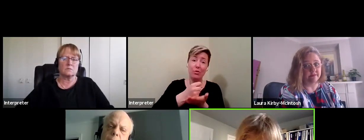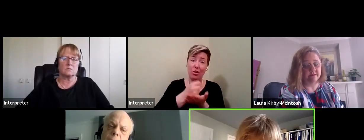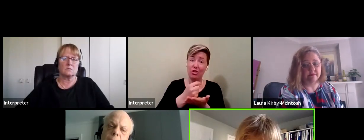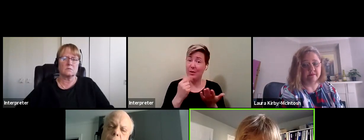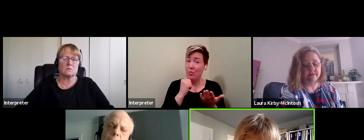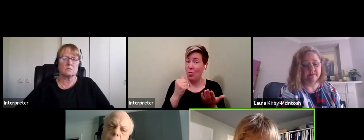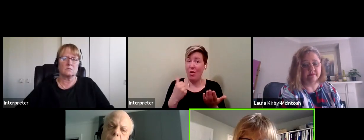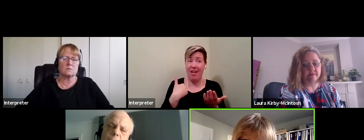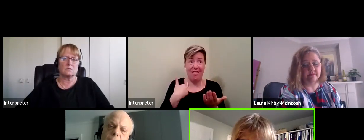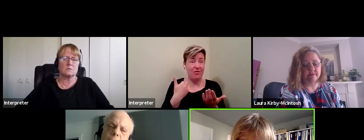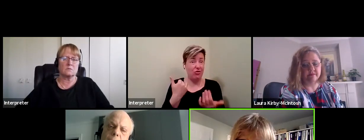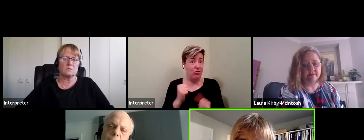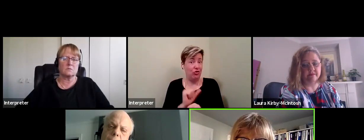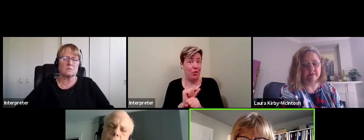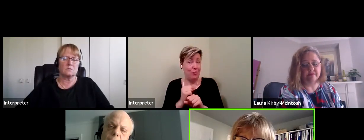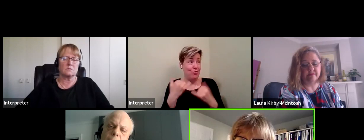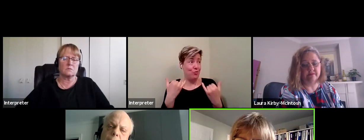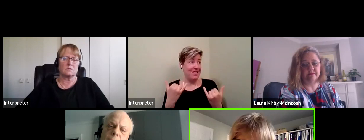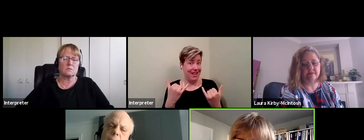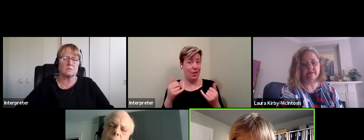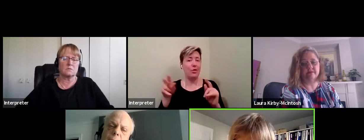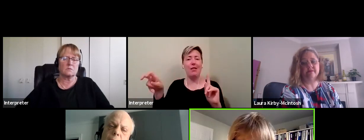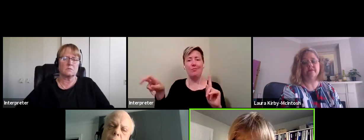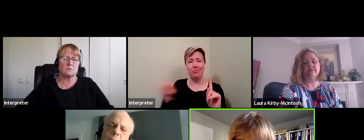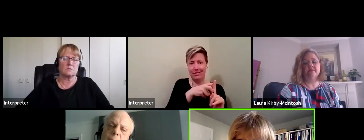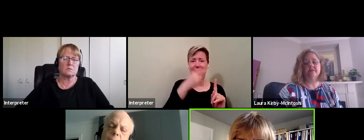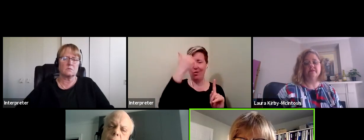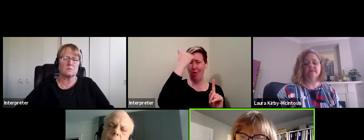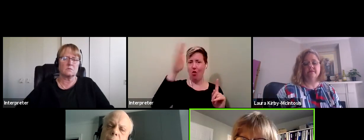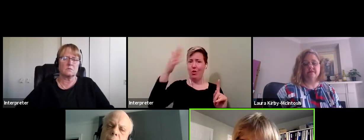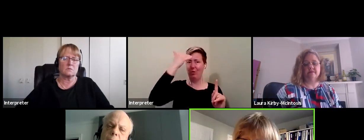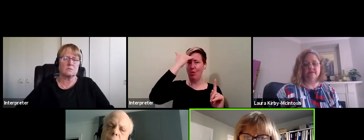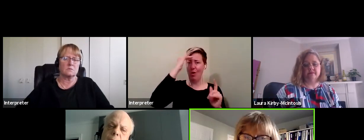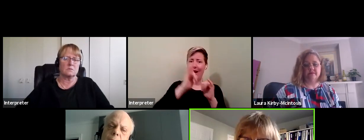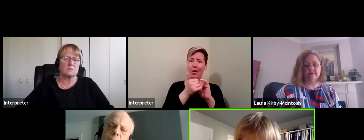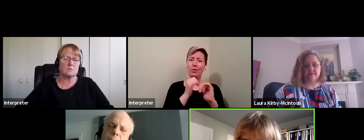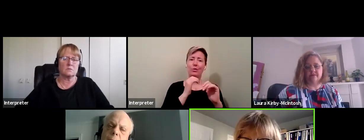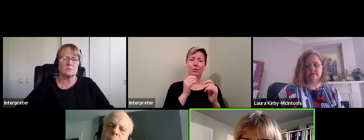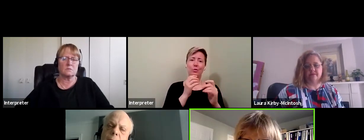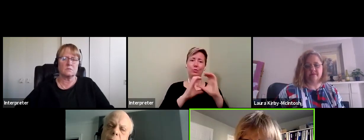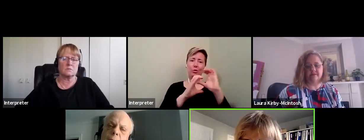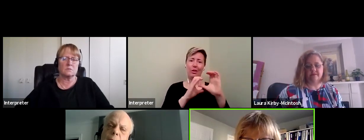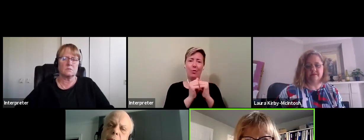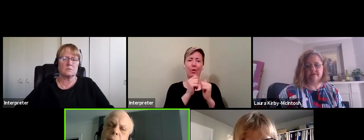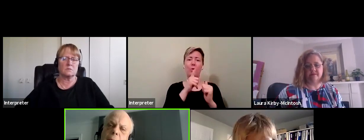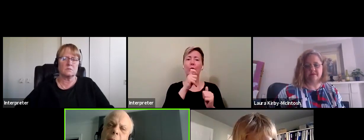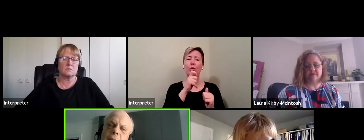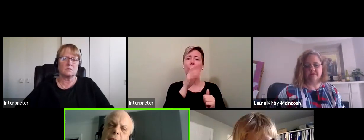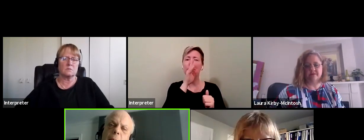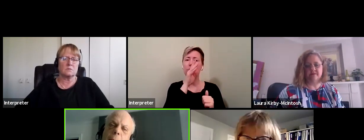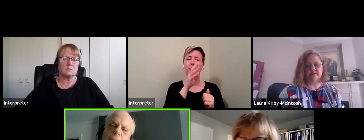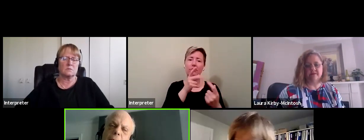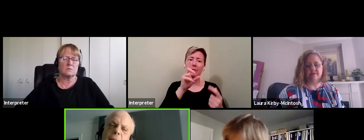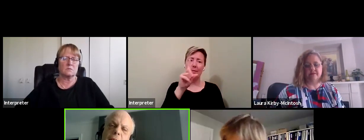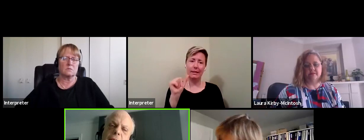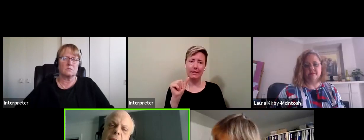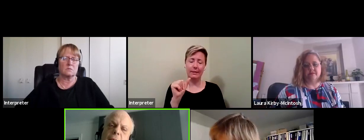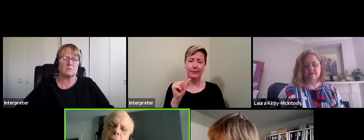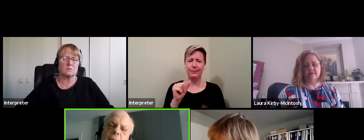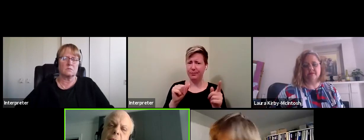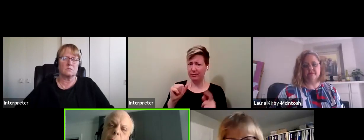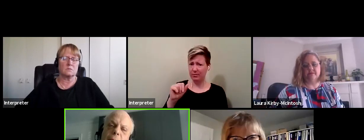in non-essential services, who actually know how to communicate with people who have speech disabilities. So speech language